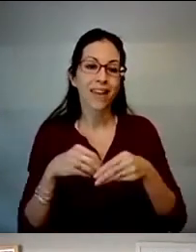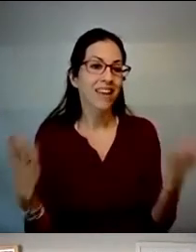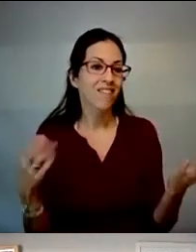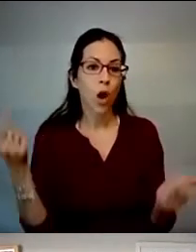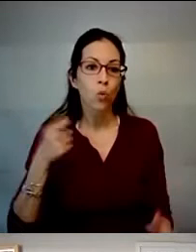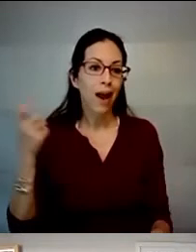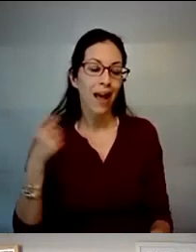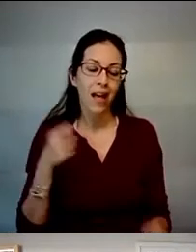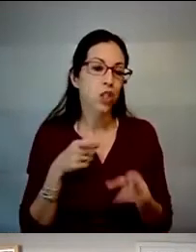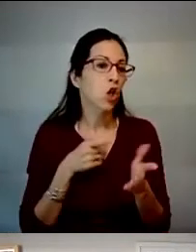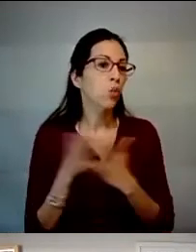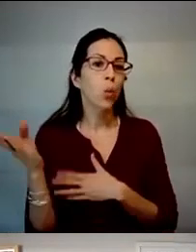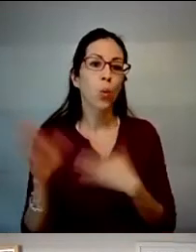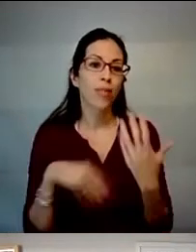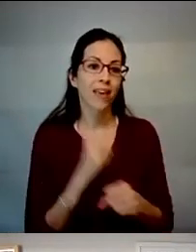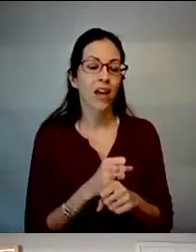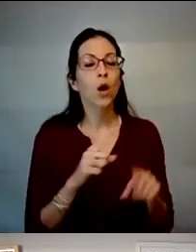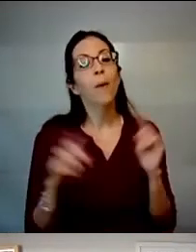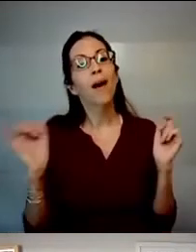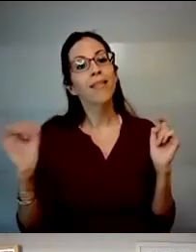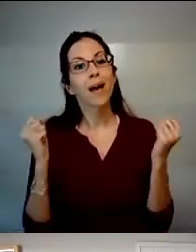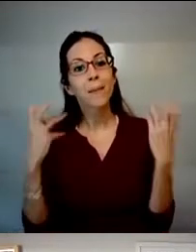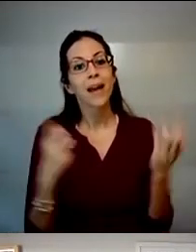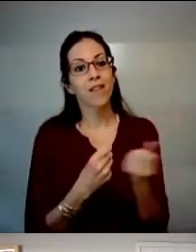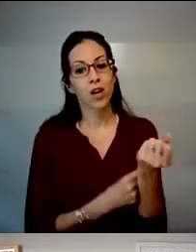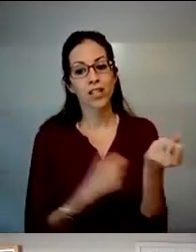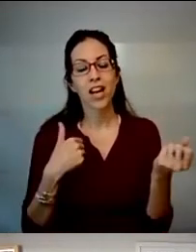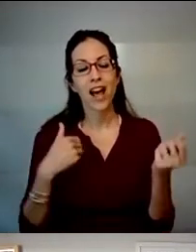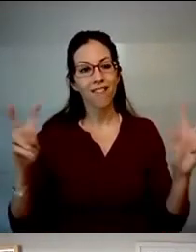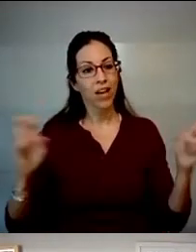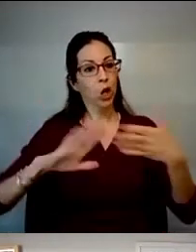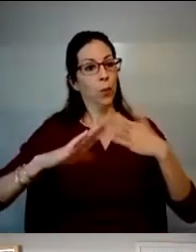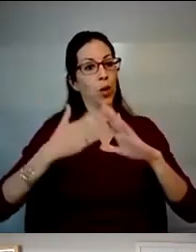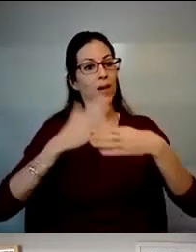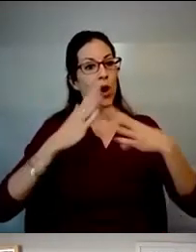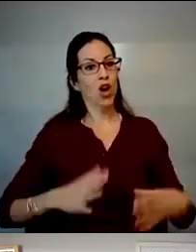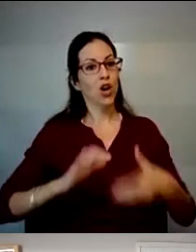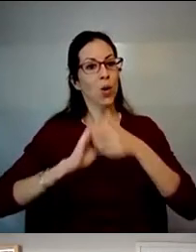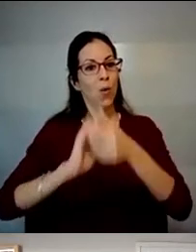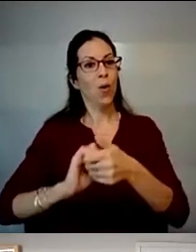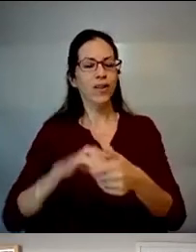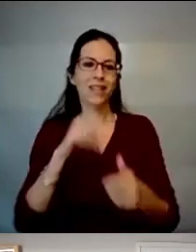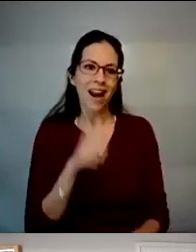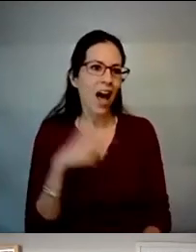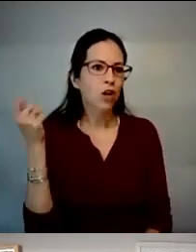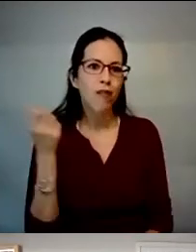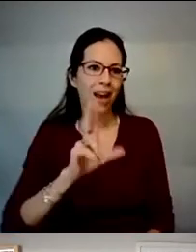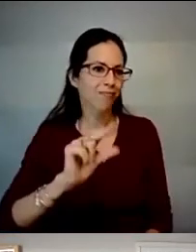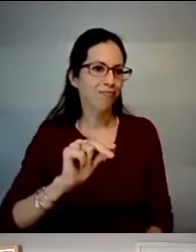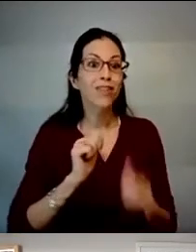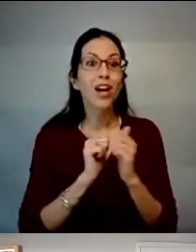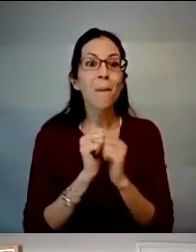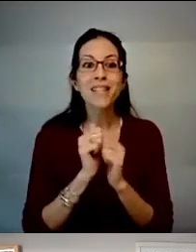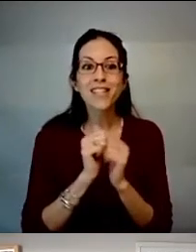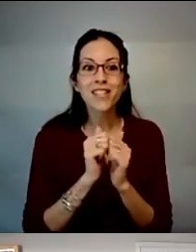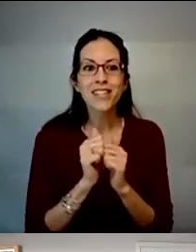also, that the foundation does, is it has this community partnership award, where it's not a grant, it's a competition. So what we